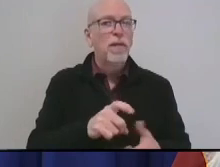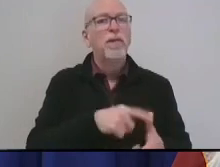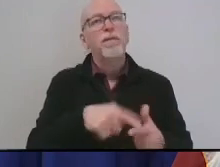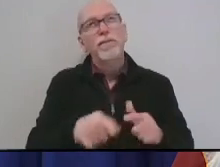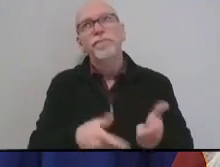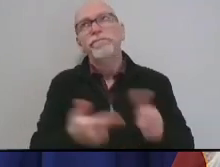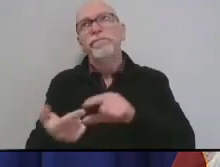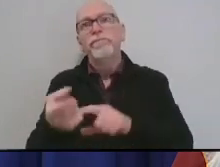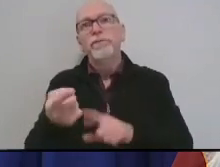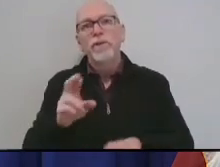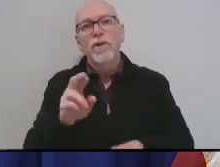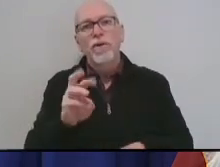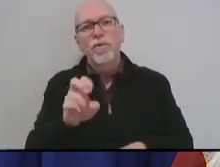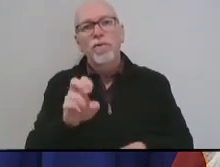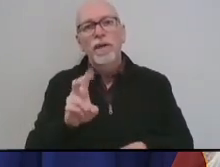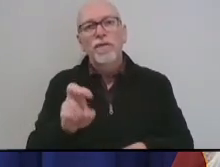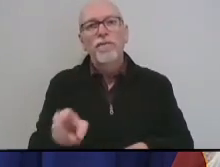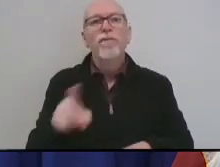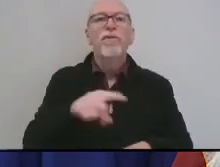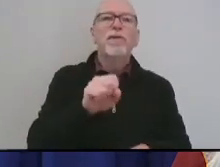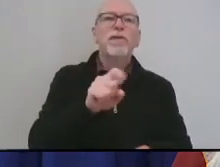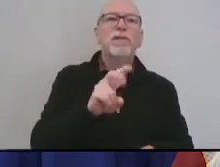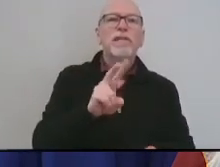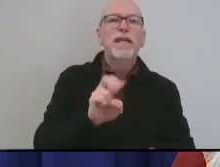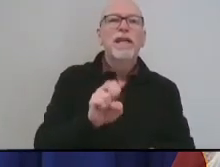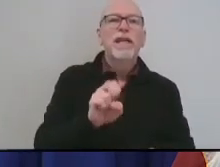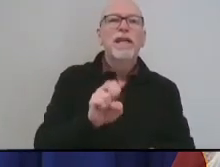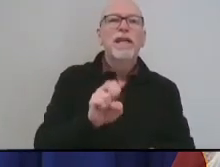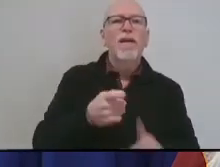Steve Cox with Homeland Security with us as well.